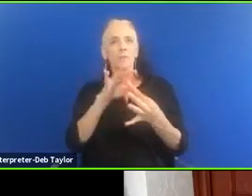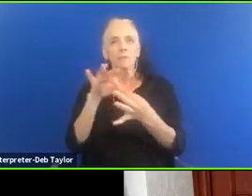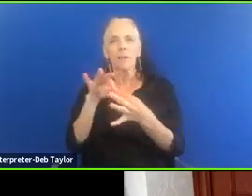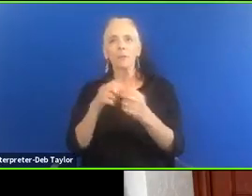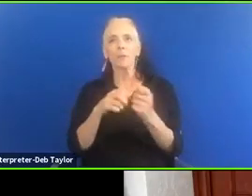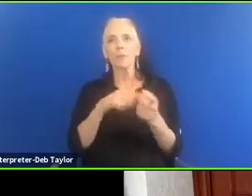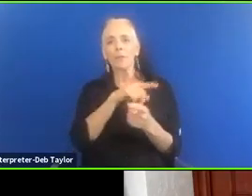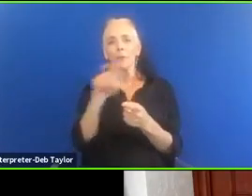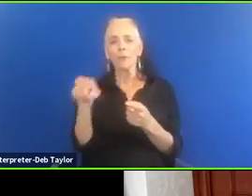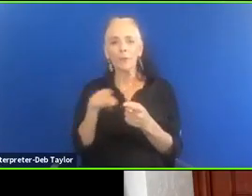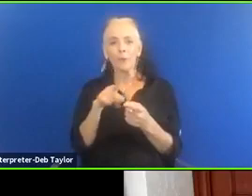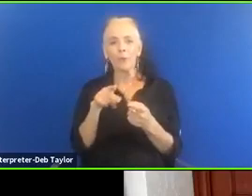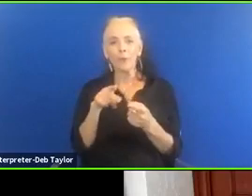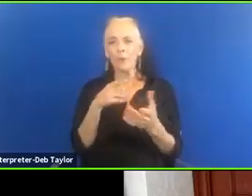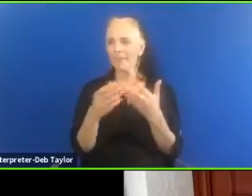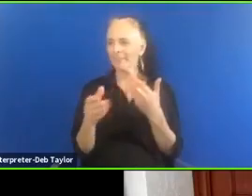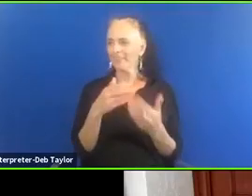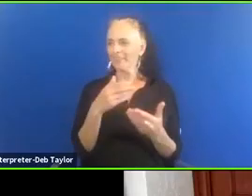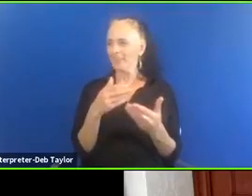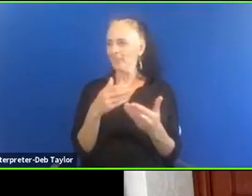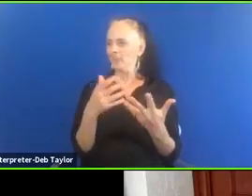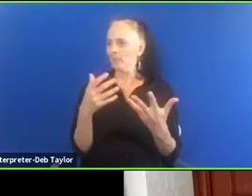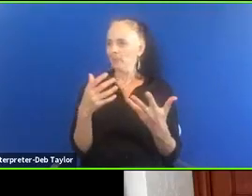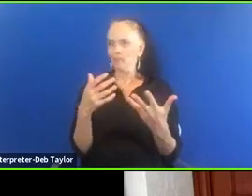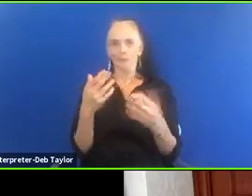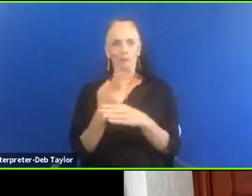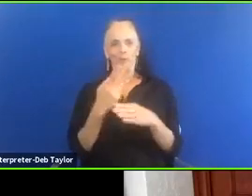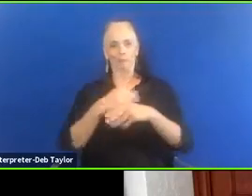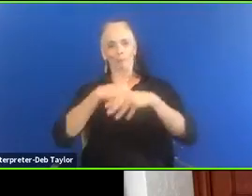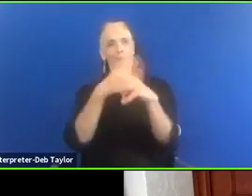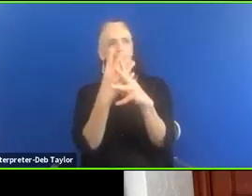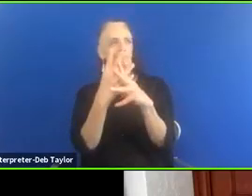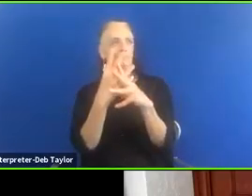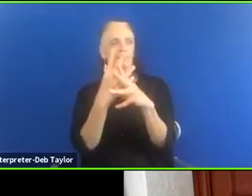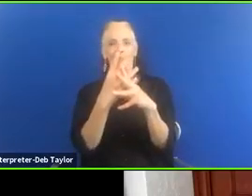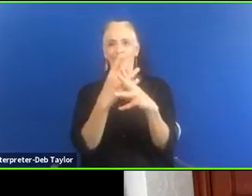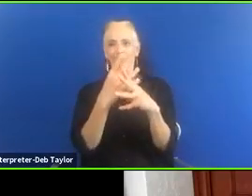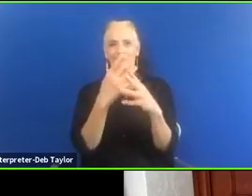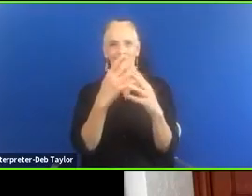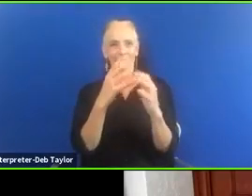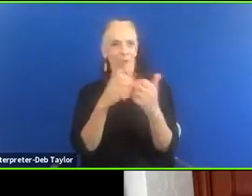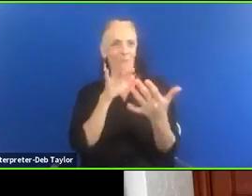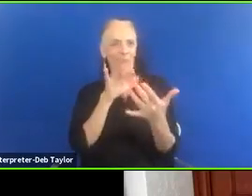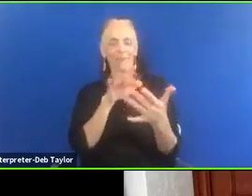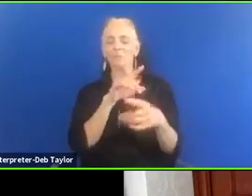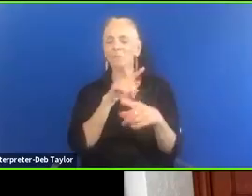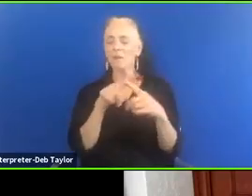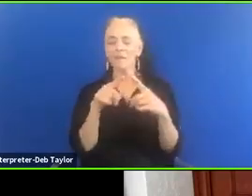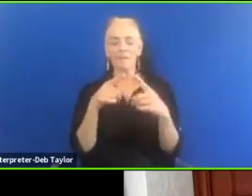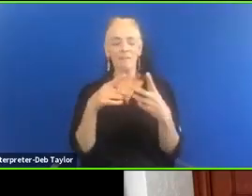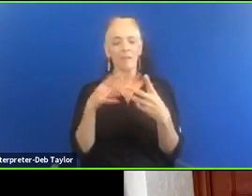mediated through this screen experience, and holding that.